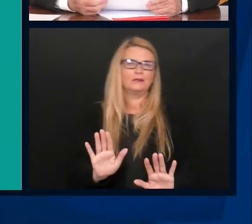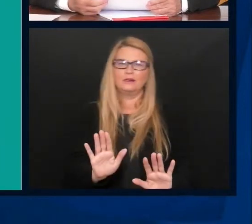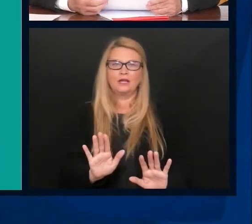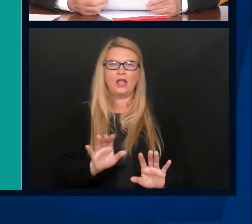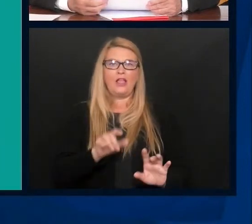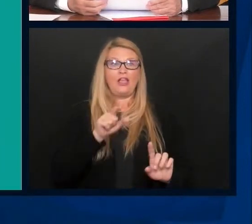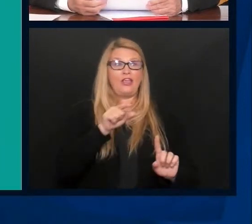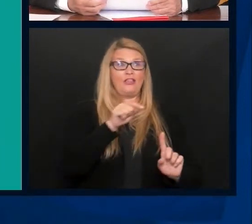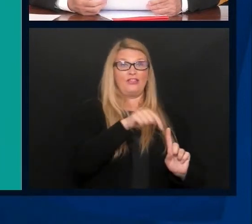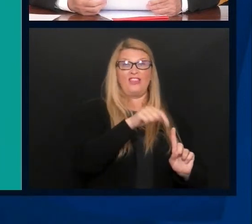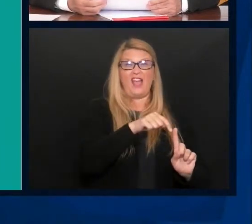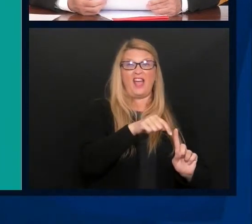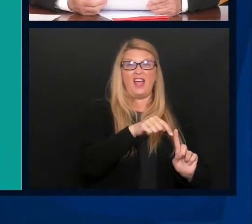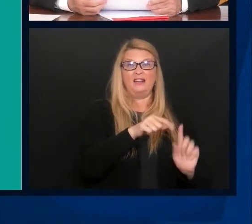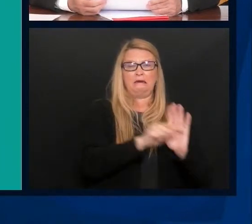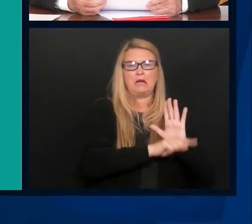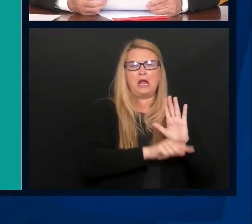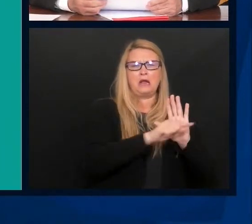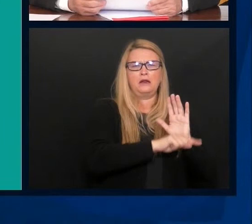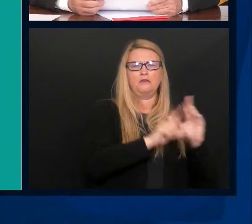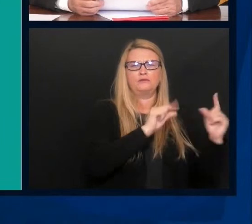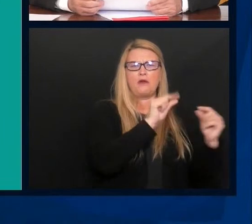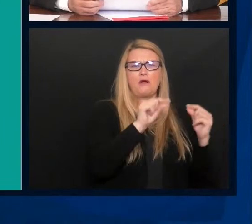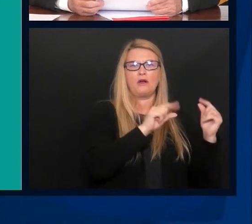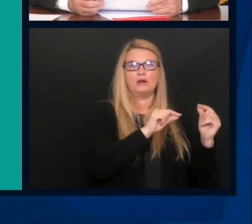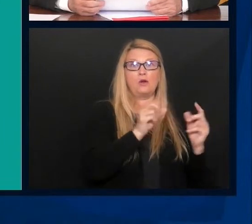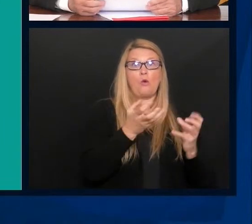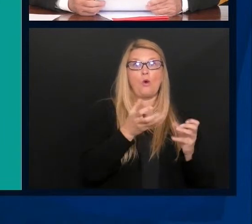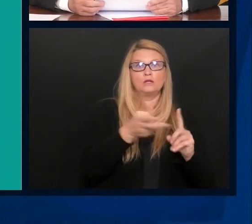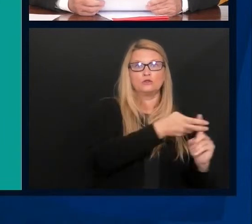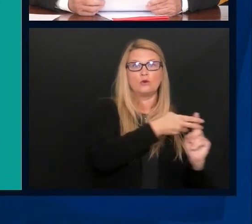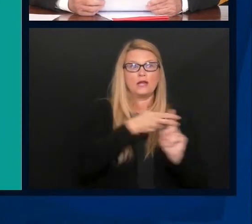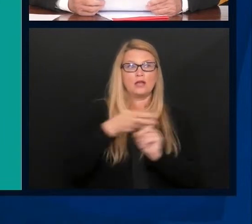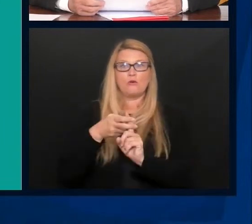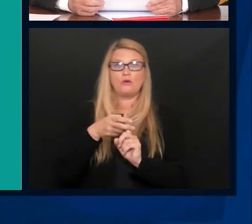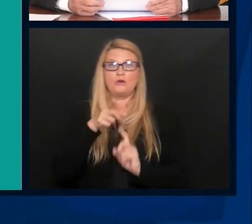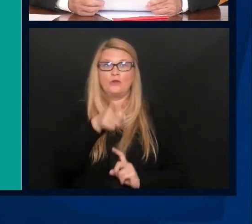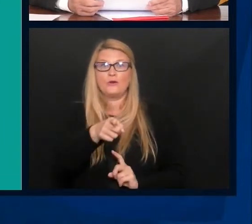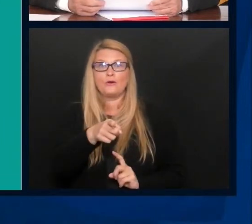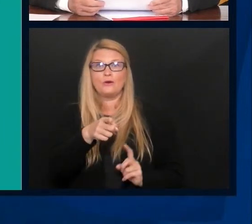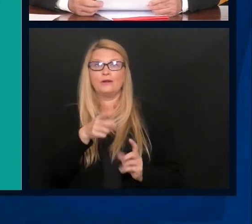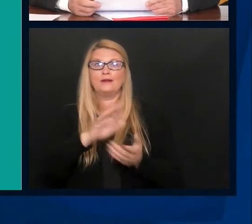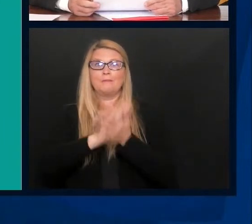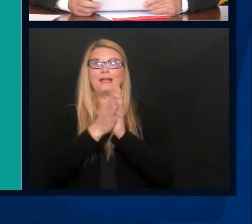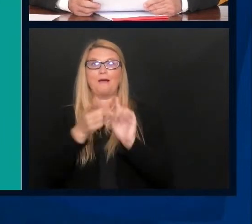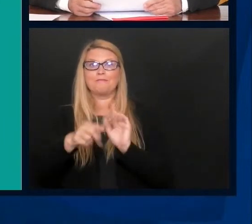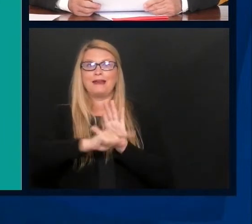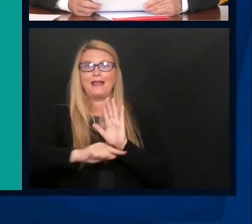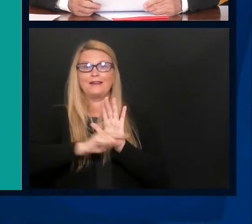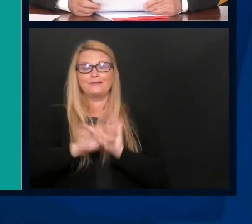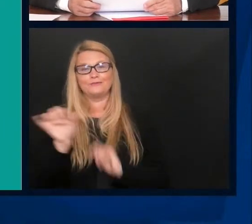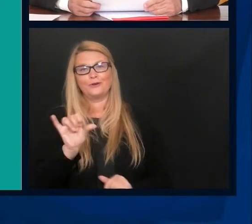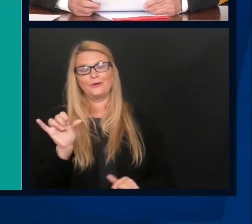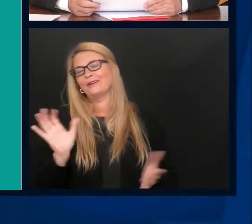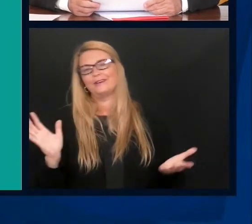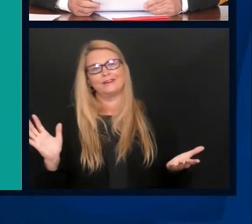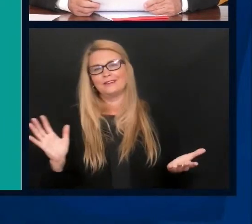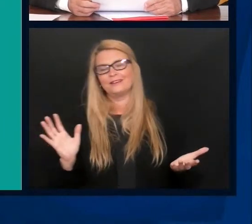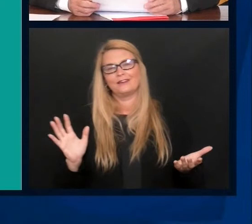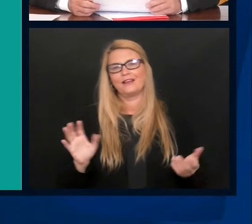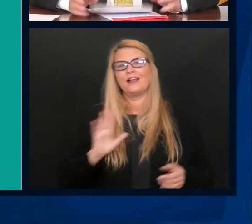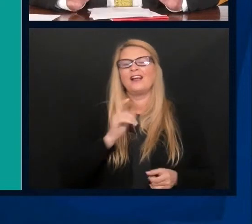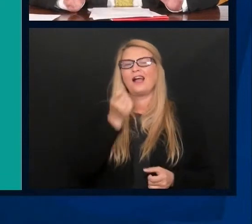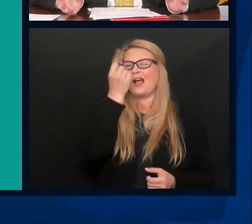recruiting you to be with them because misery loves company. all of the science, all the